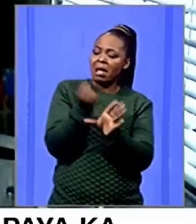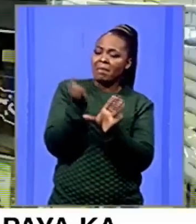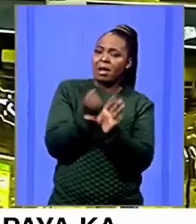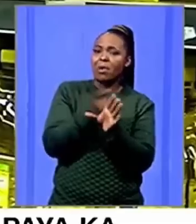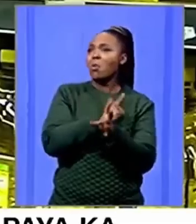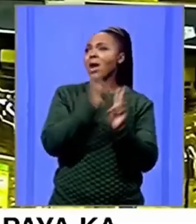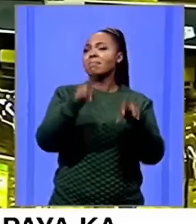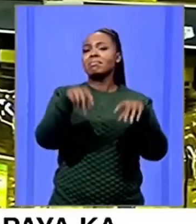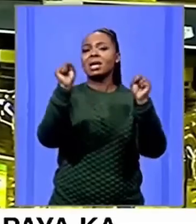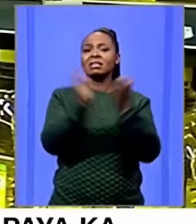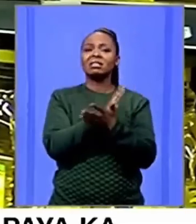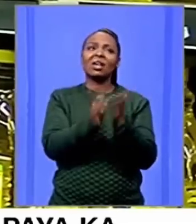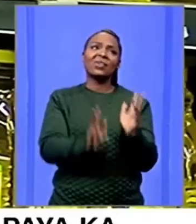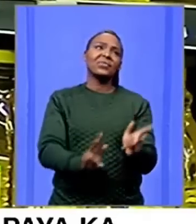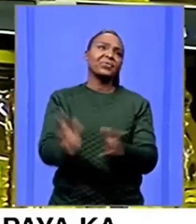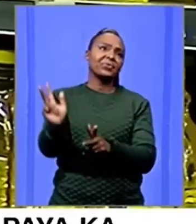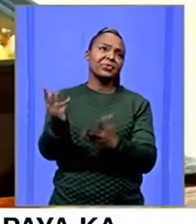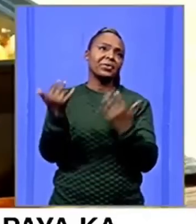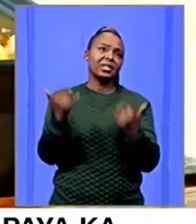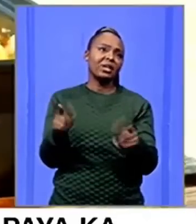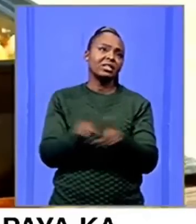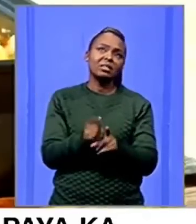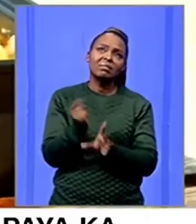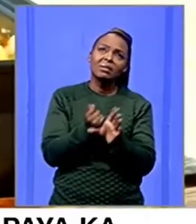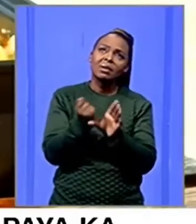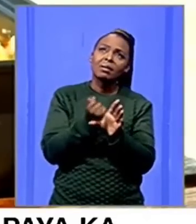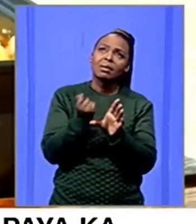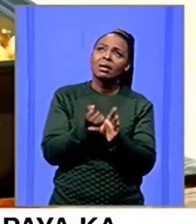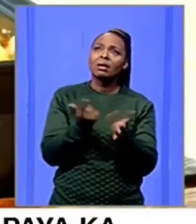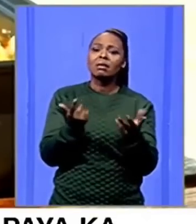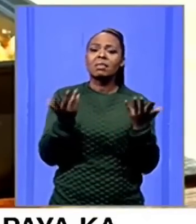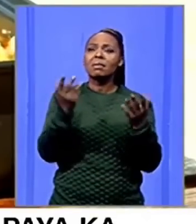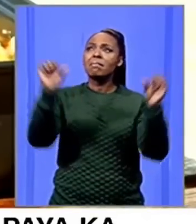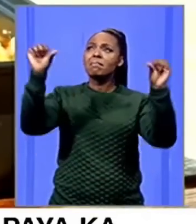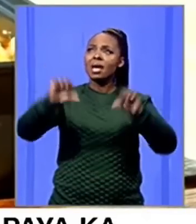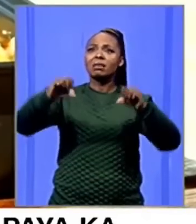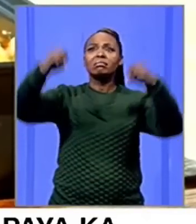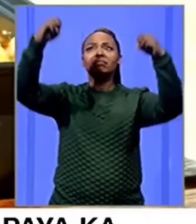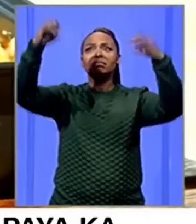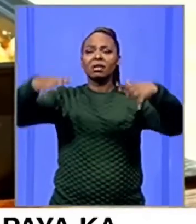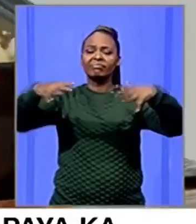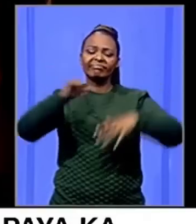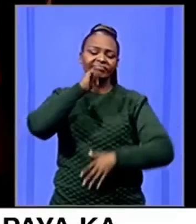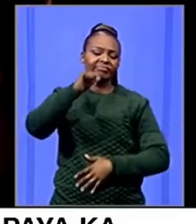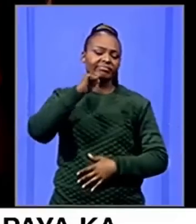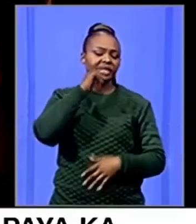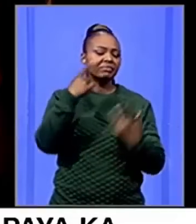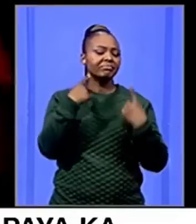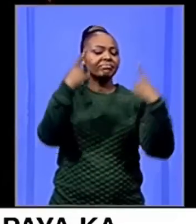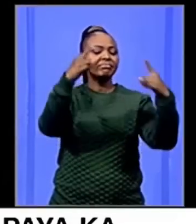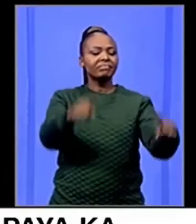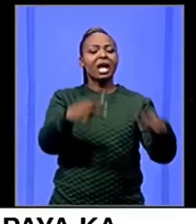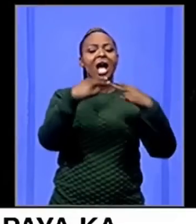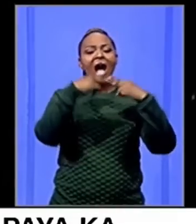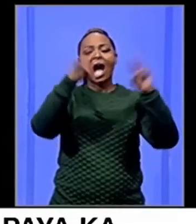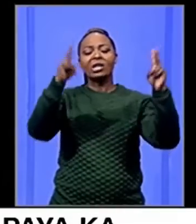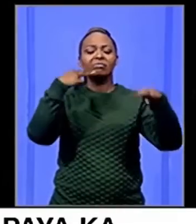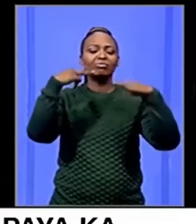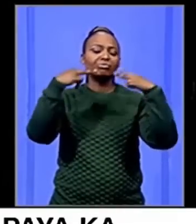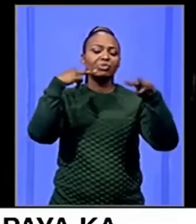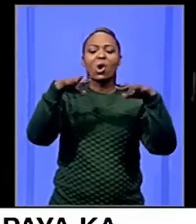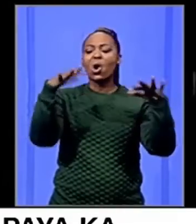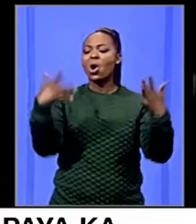tlogetse go apaya gotlhelele le fa motlakase o le teng, mme bao ba nang le bokgoni ba etela mafelo a go jela kana ba ithekela dijo tseo di setseng di